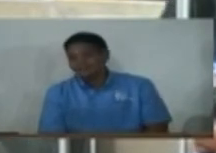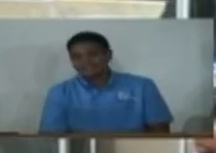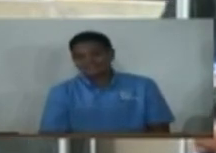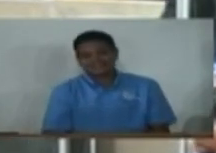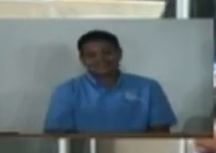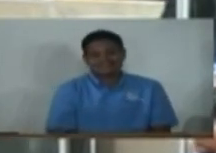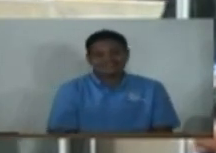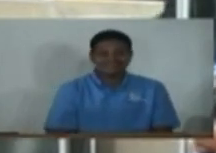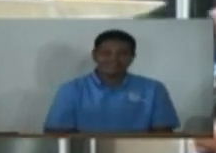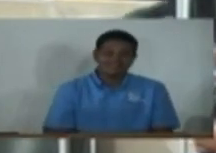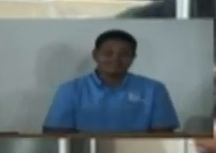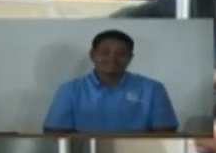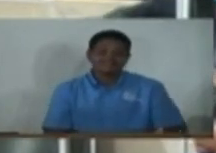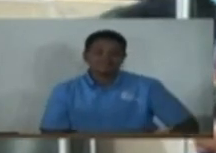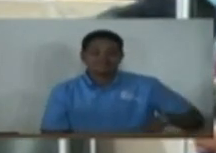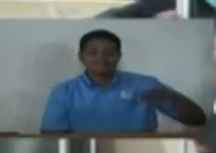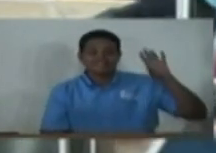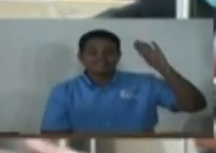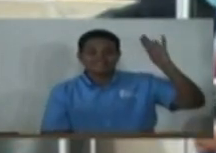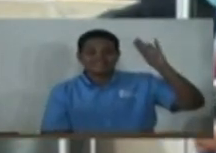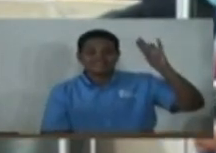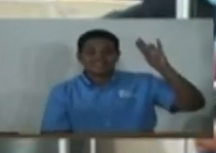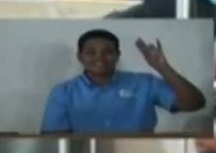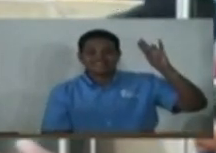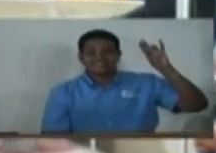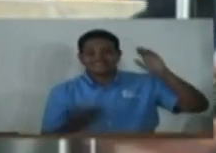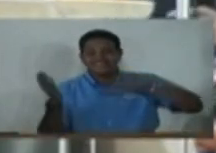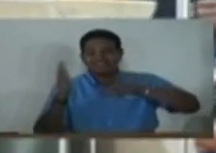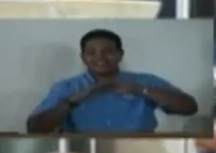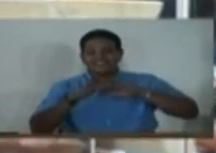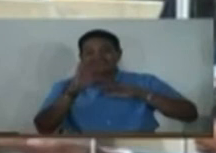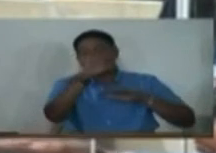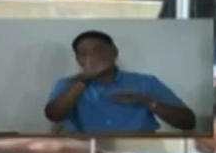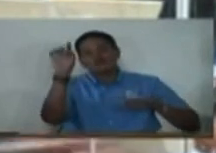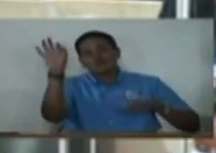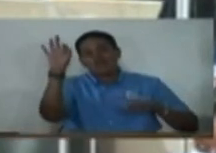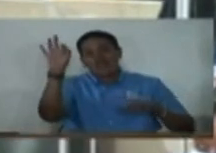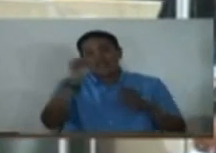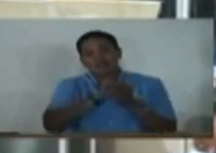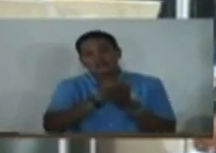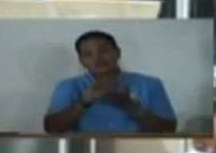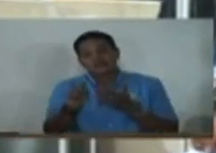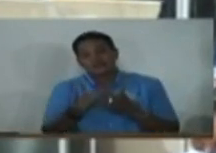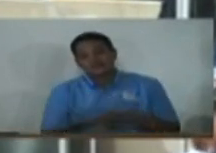from 7 to 9 weekdays.